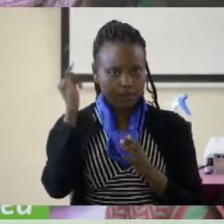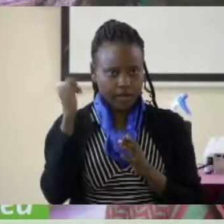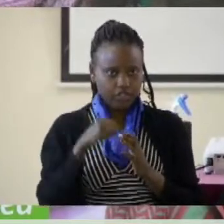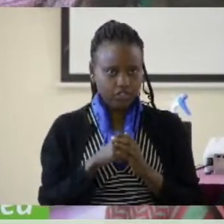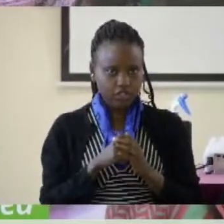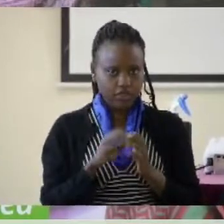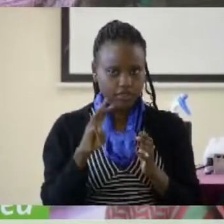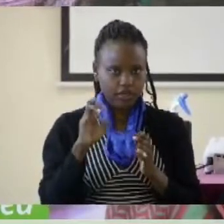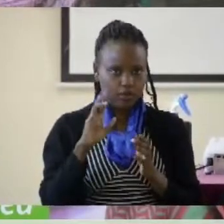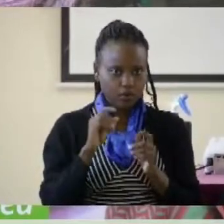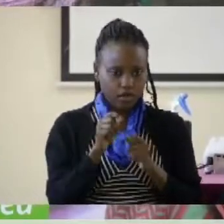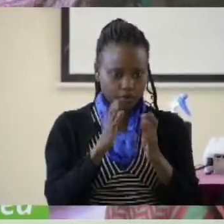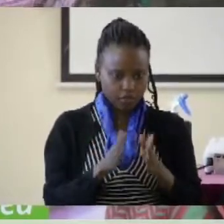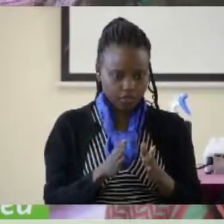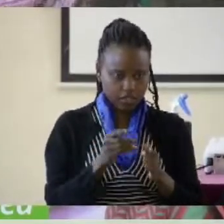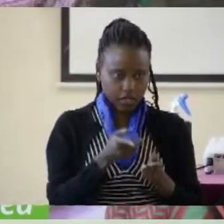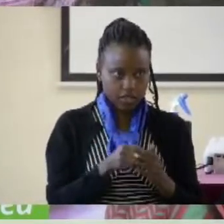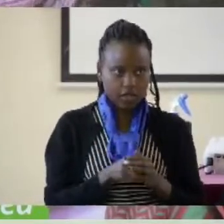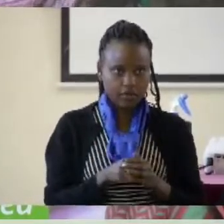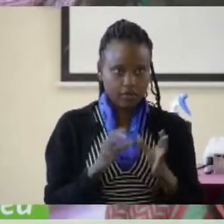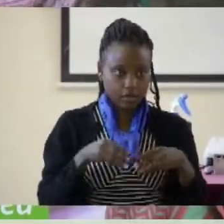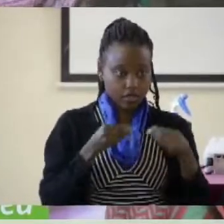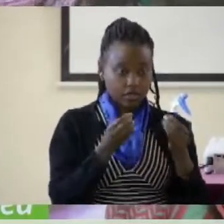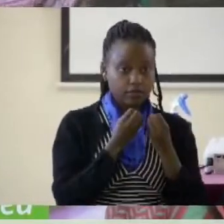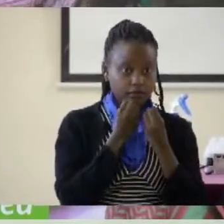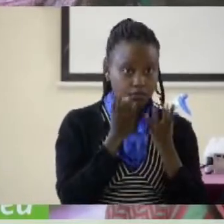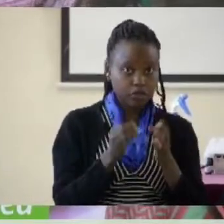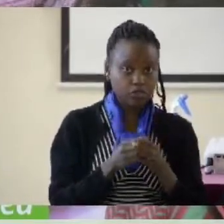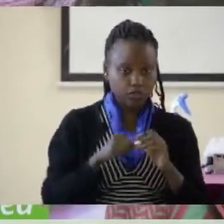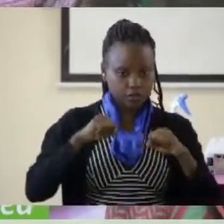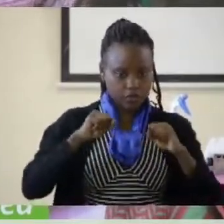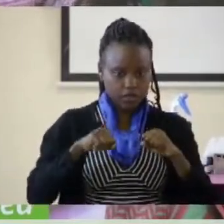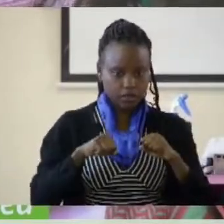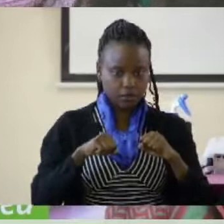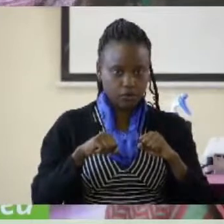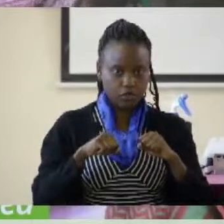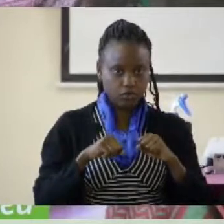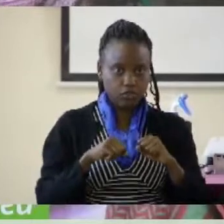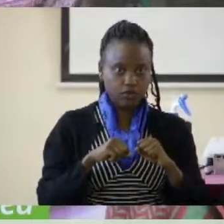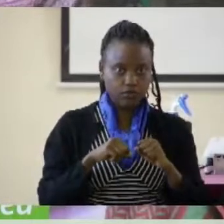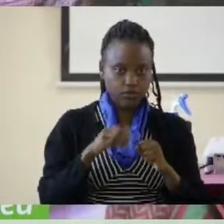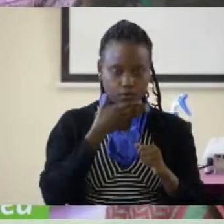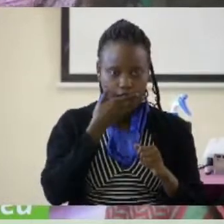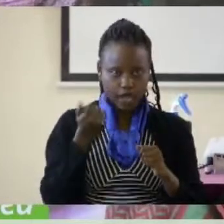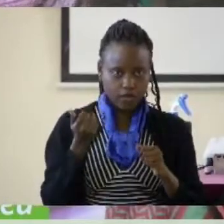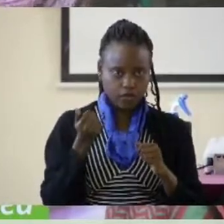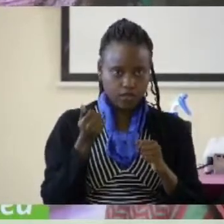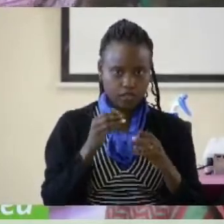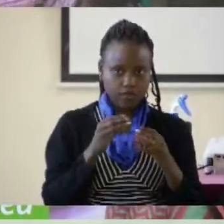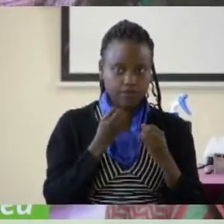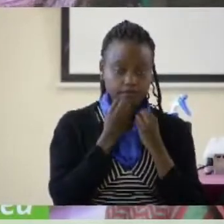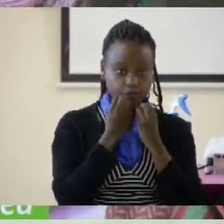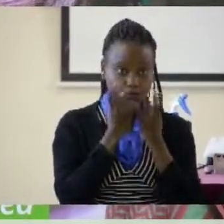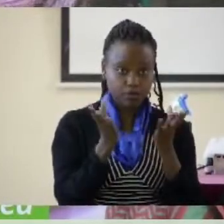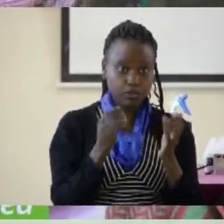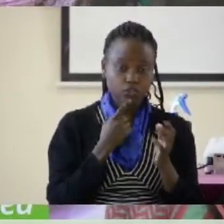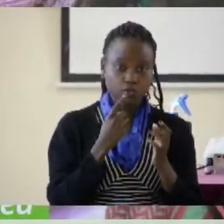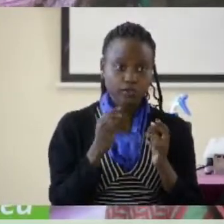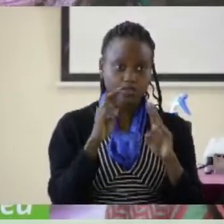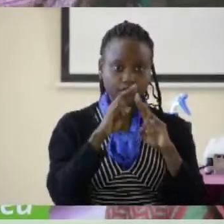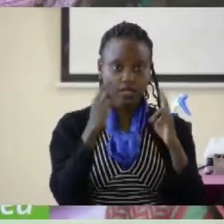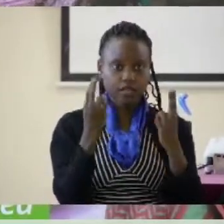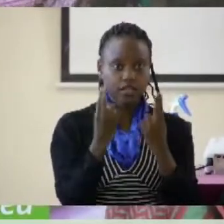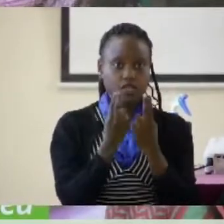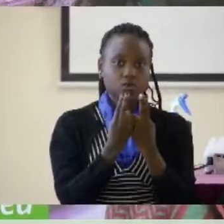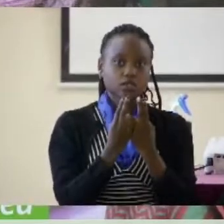information and being able to give real-time information. Now we are saying that this unit